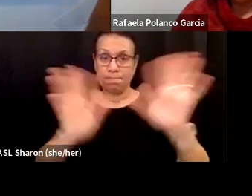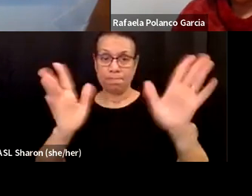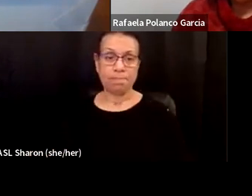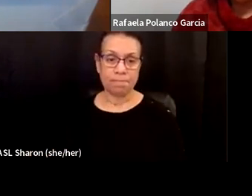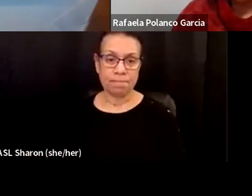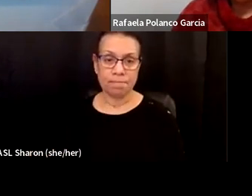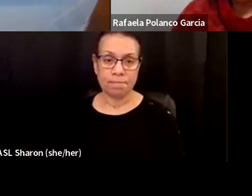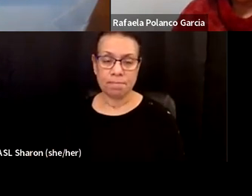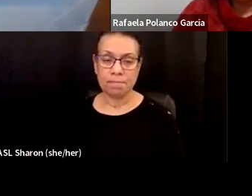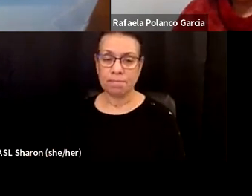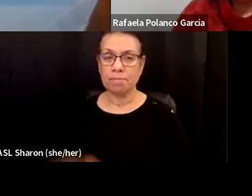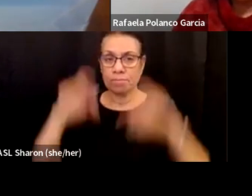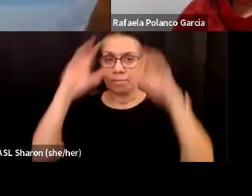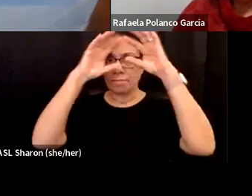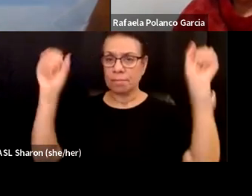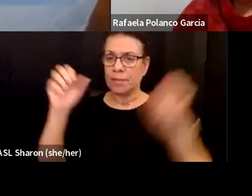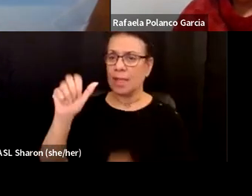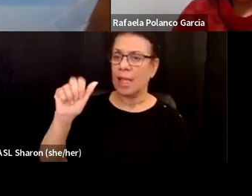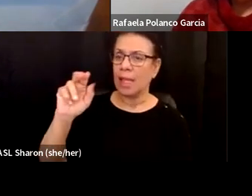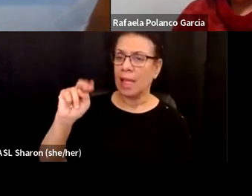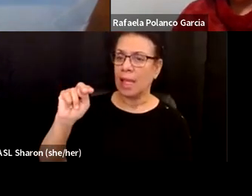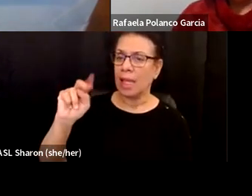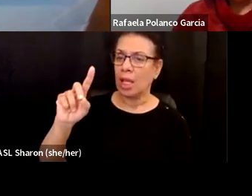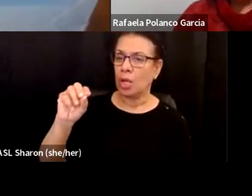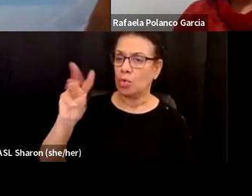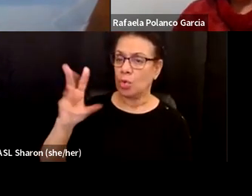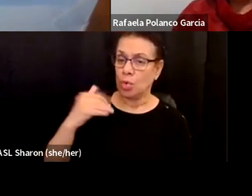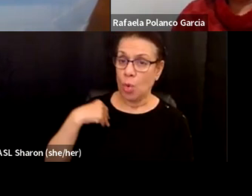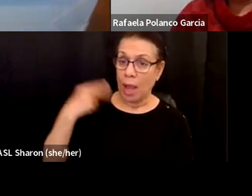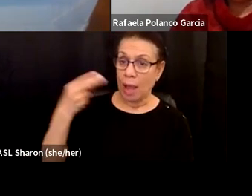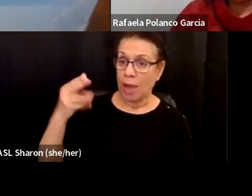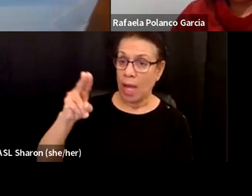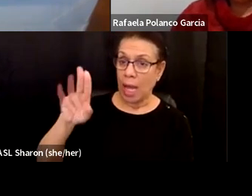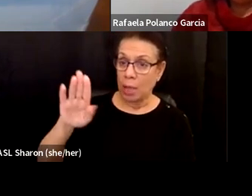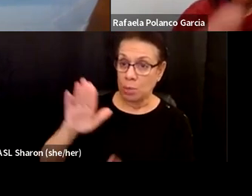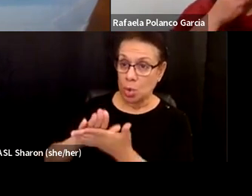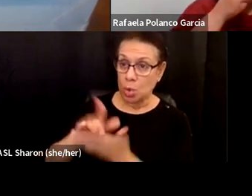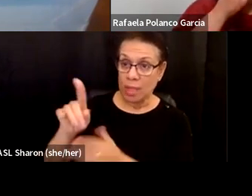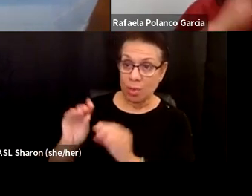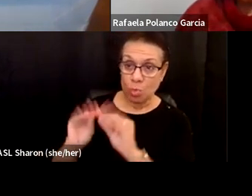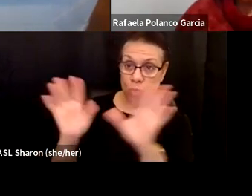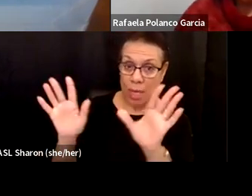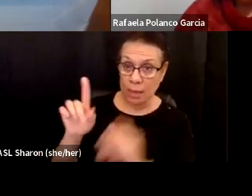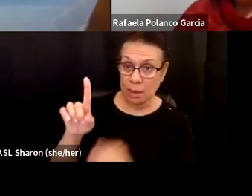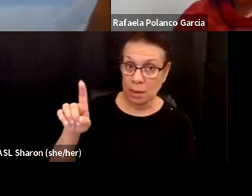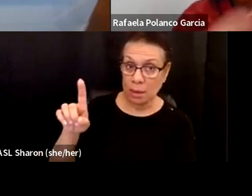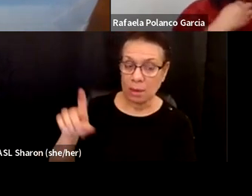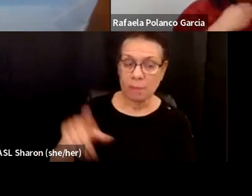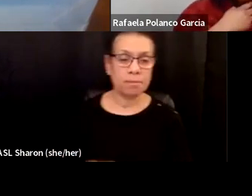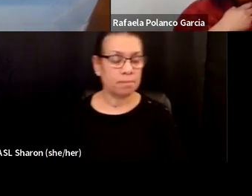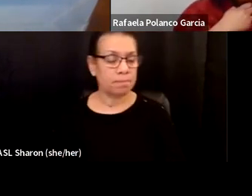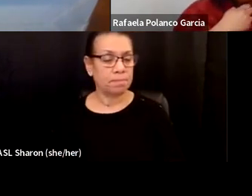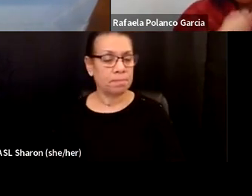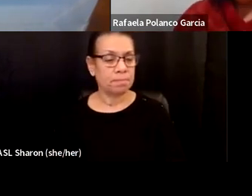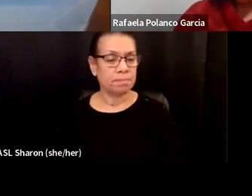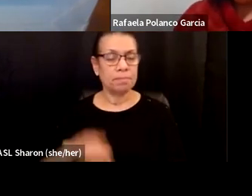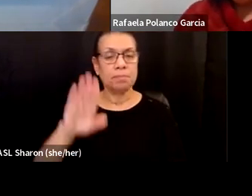i'm not sure andrew if you have hub hub schools or the beginnings of that at the brighton just yet so we have the beginnings of it we